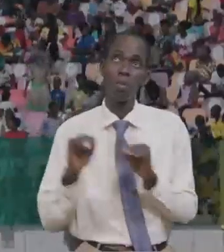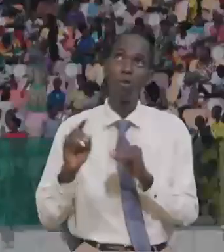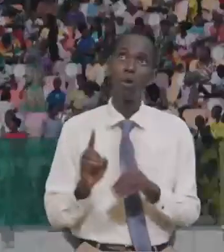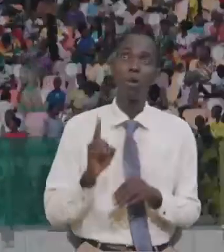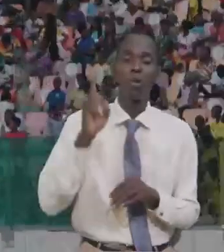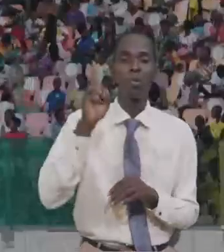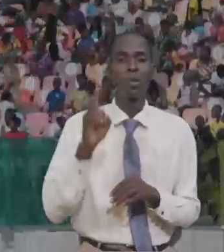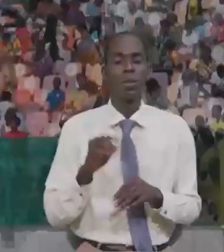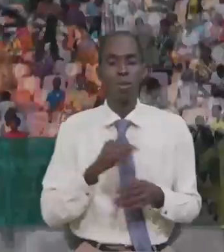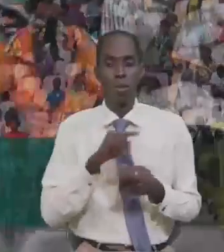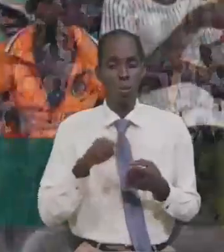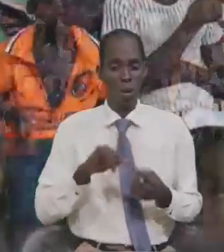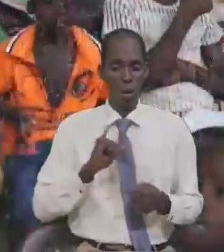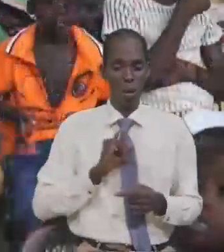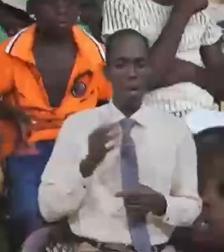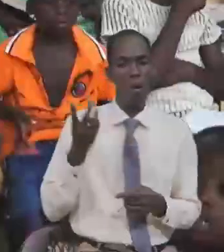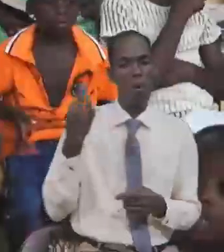the prodigals